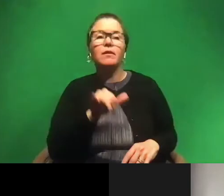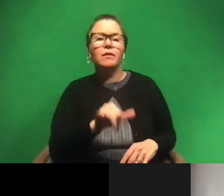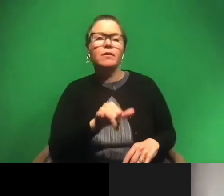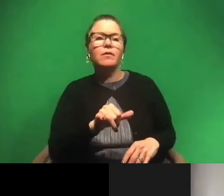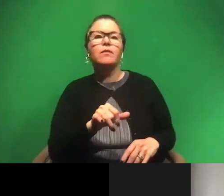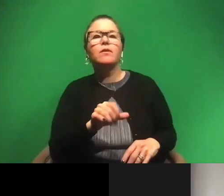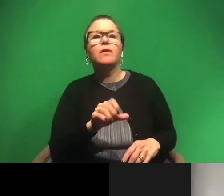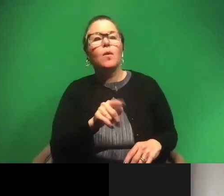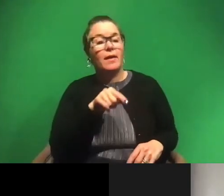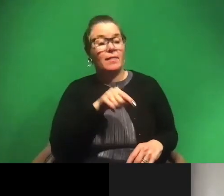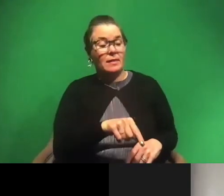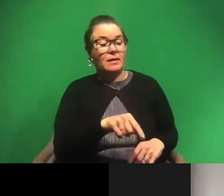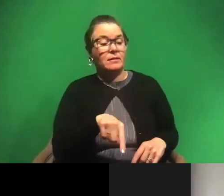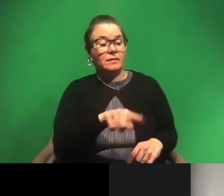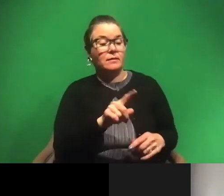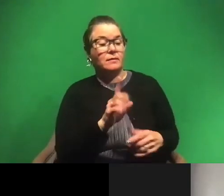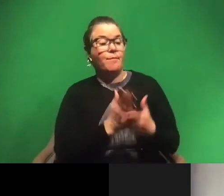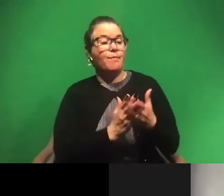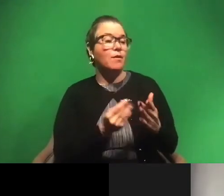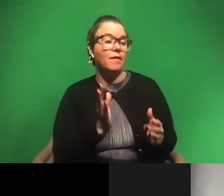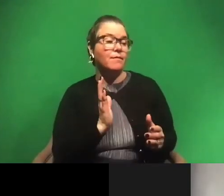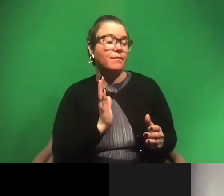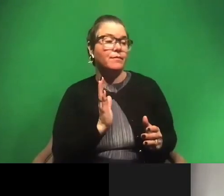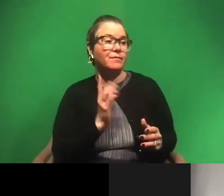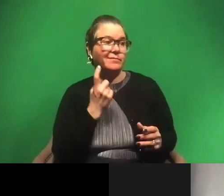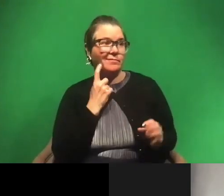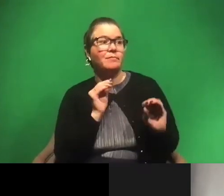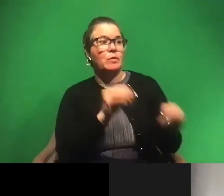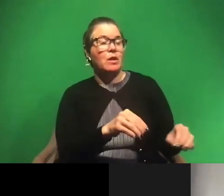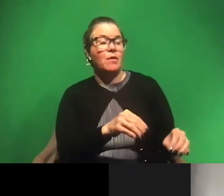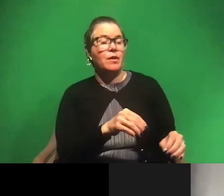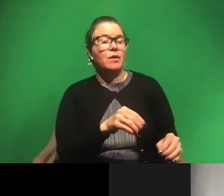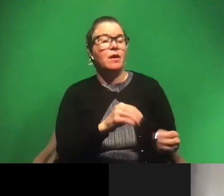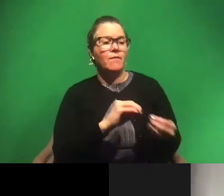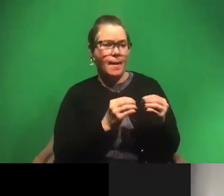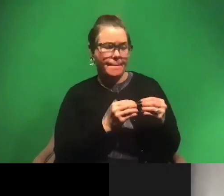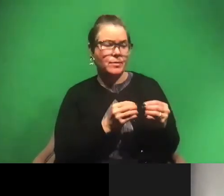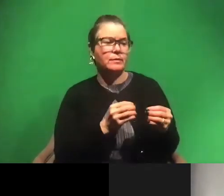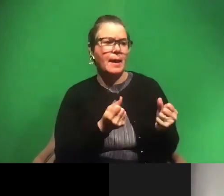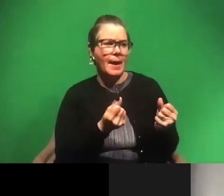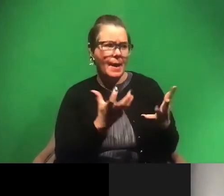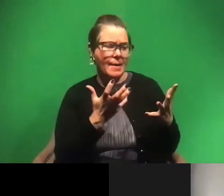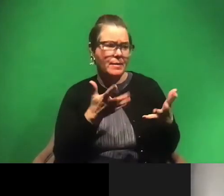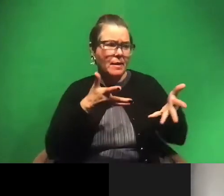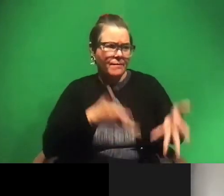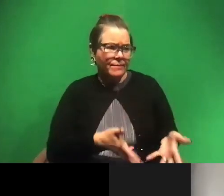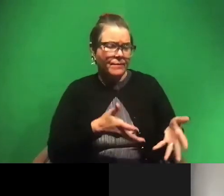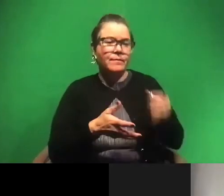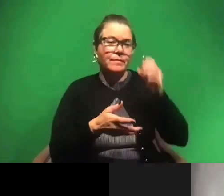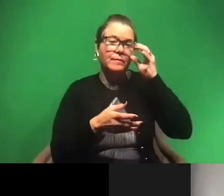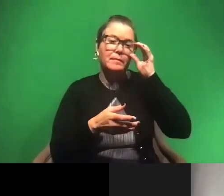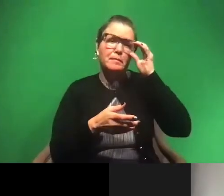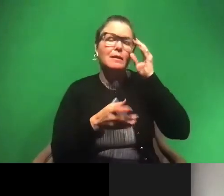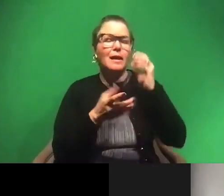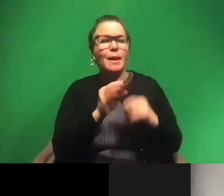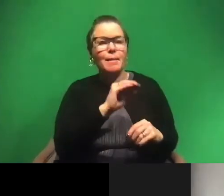okay, well, these ones are part of the ones that we put out there, and here's their numbers and how many we have left, and then we can get a percentage